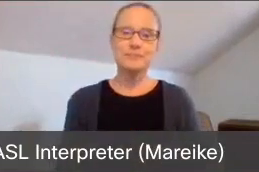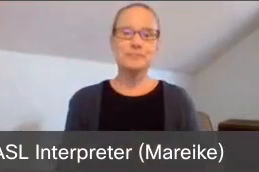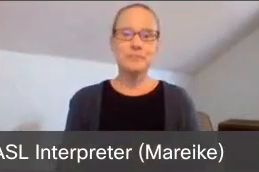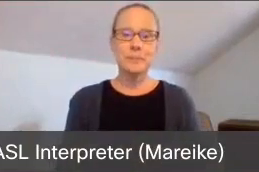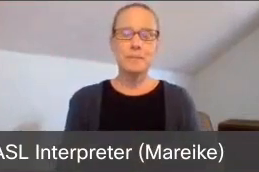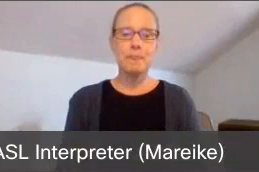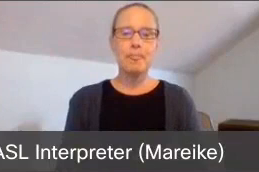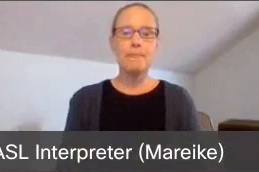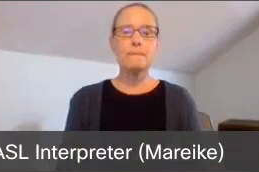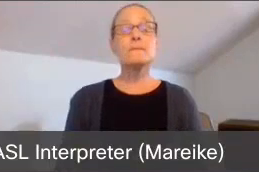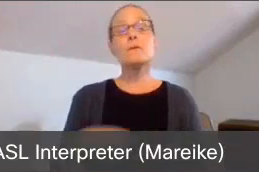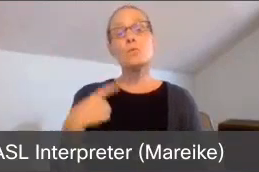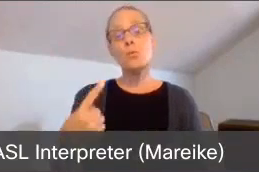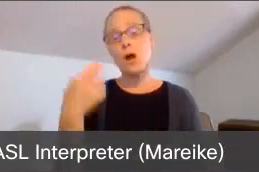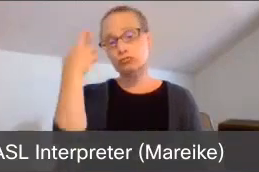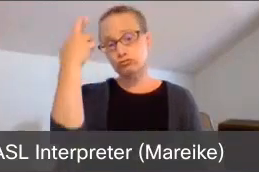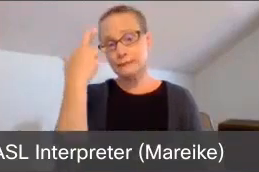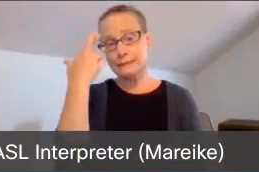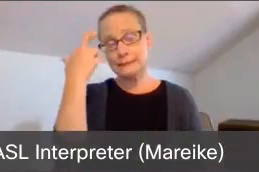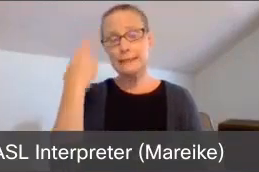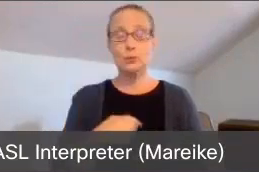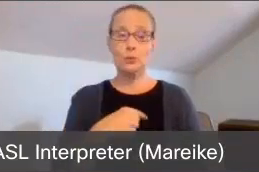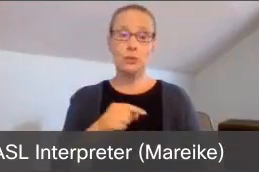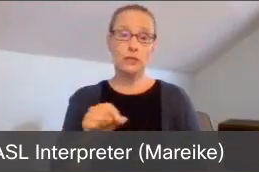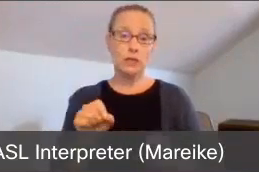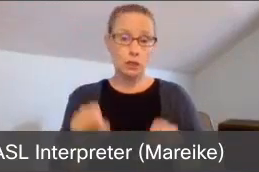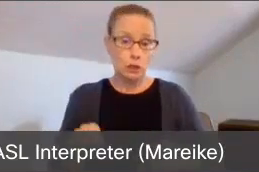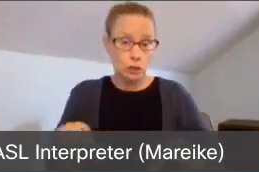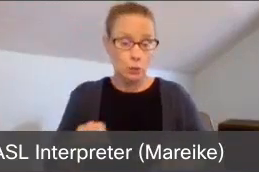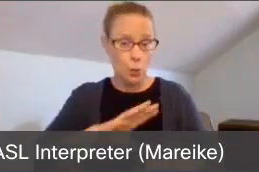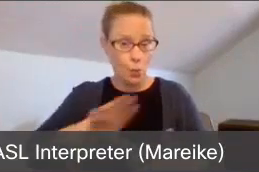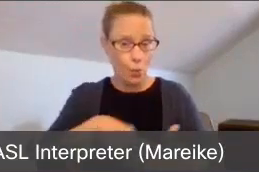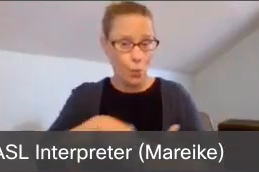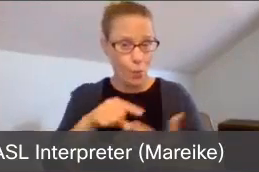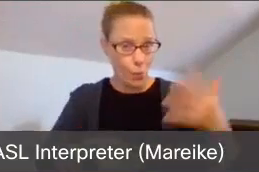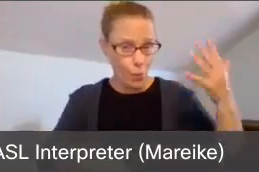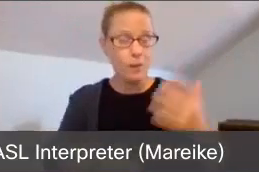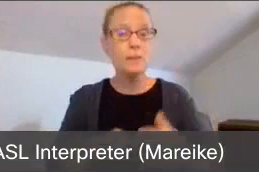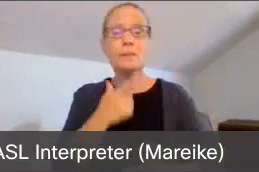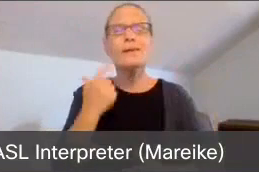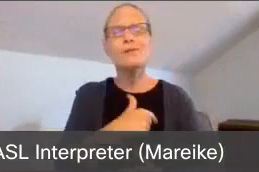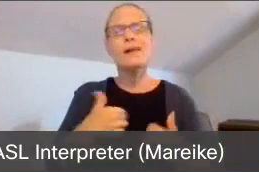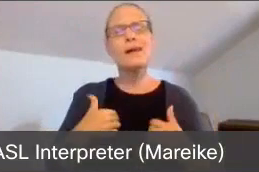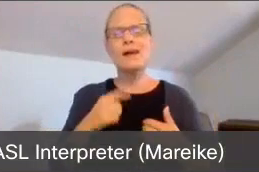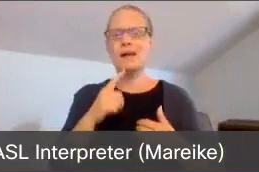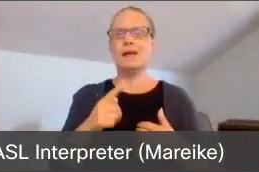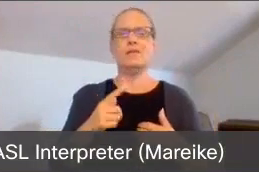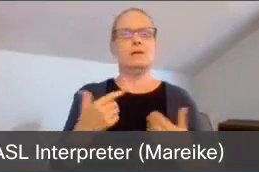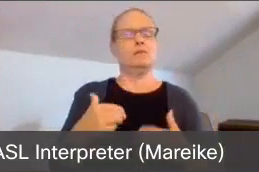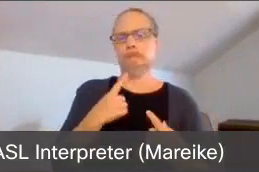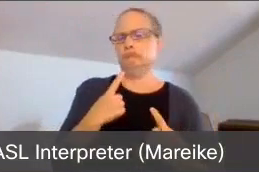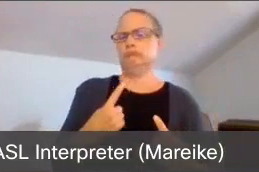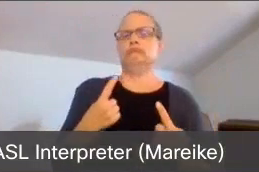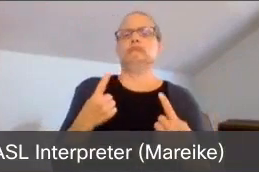So one of the reasons that we were able to do all of this work is because we have a very, very well-regarded